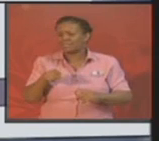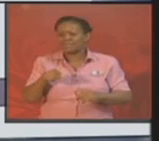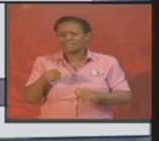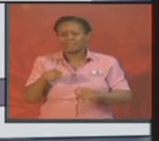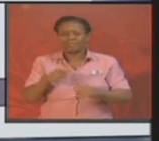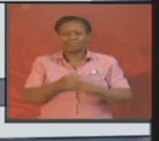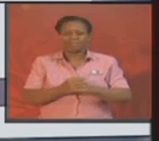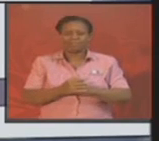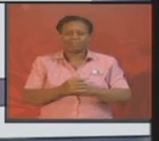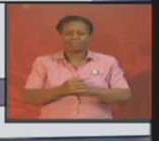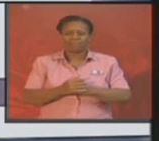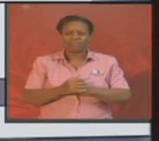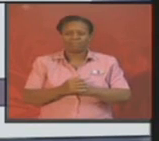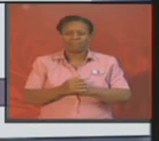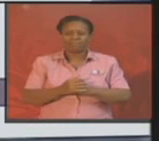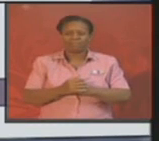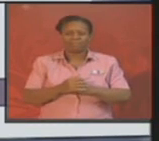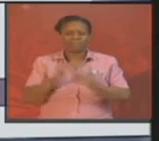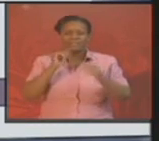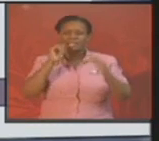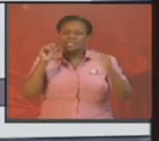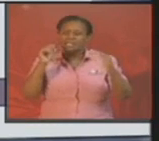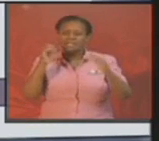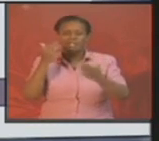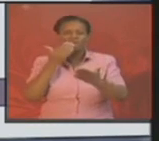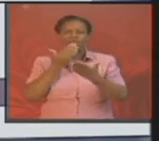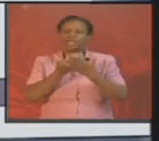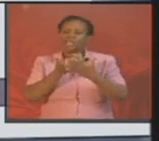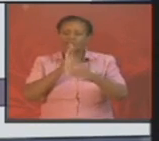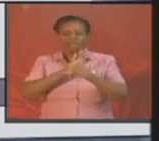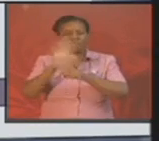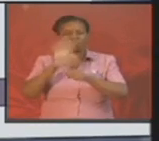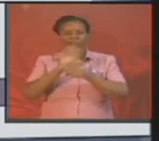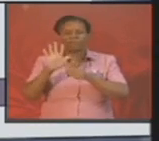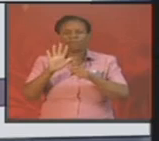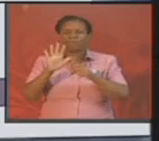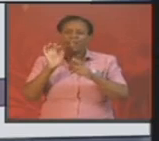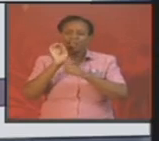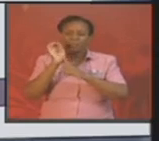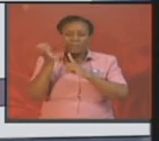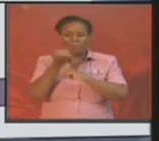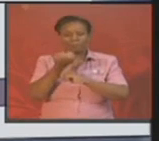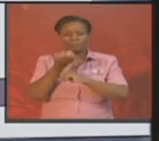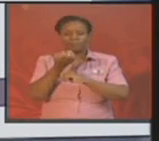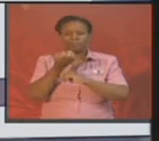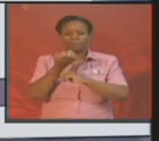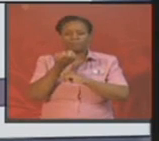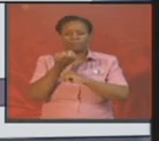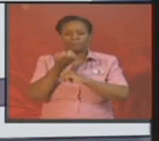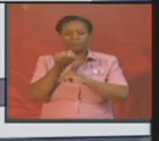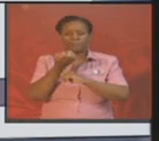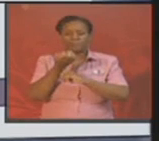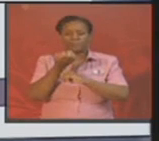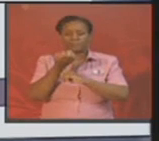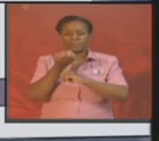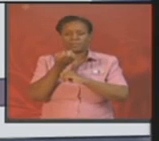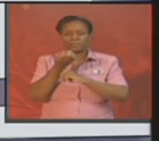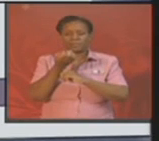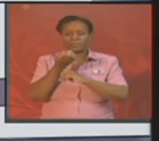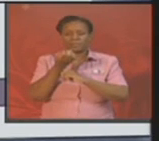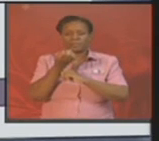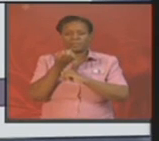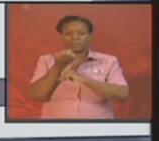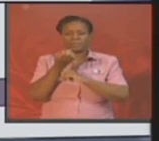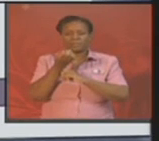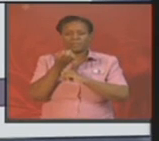satisfy the special requirements, environmental condition, and it would affect the stability of the drug if it is imported